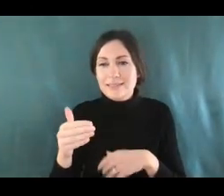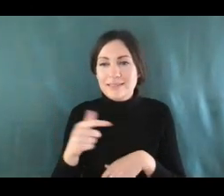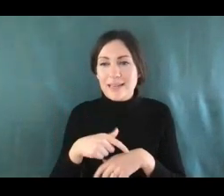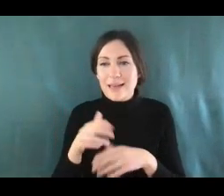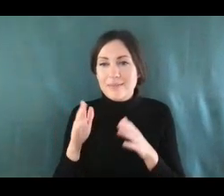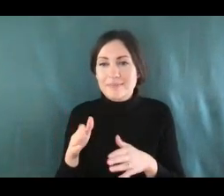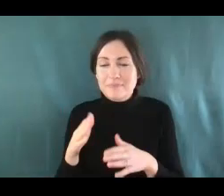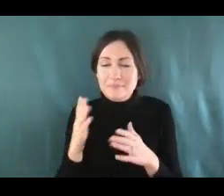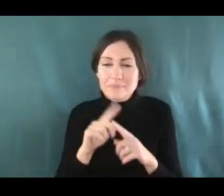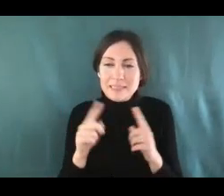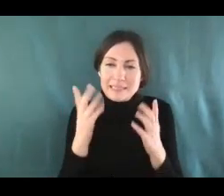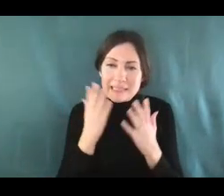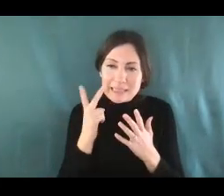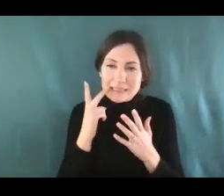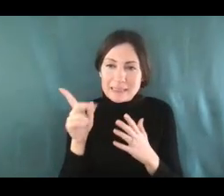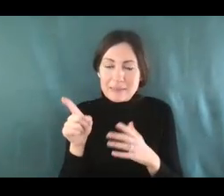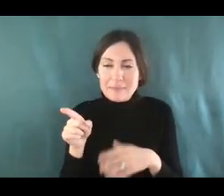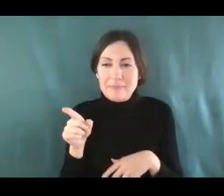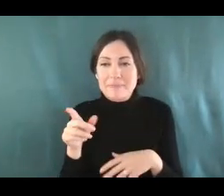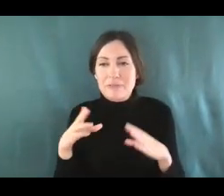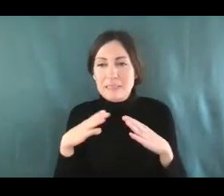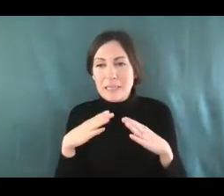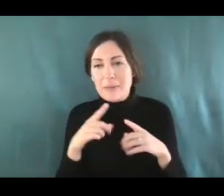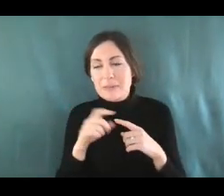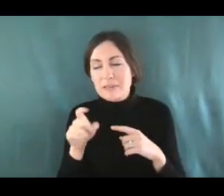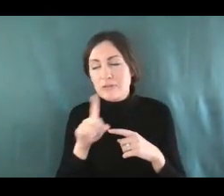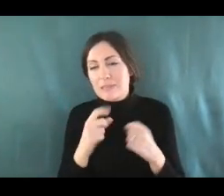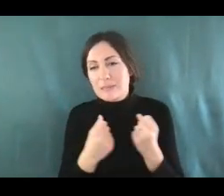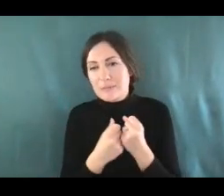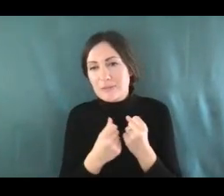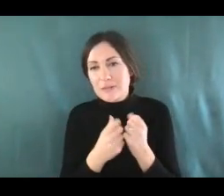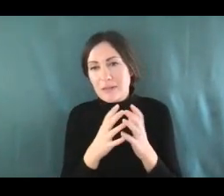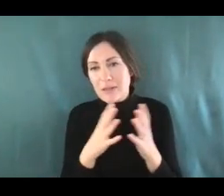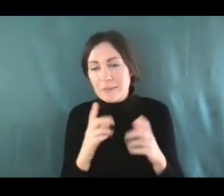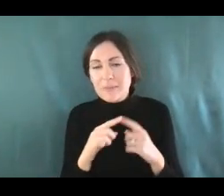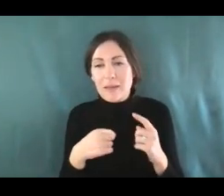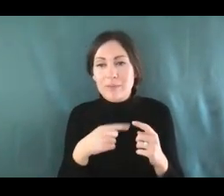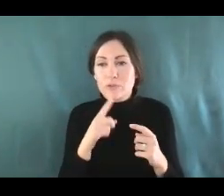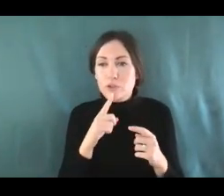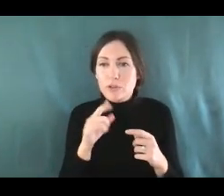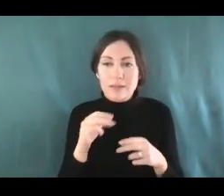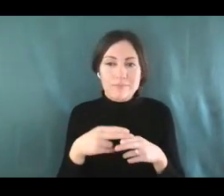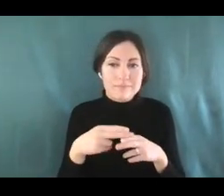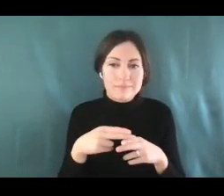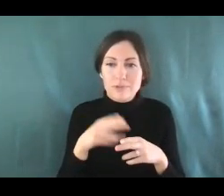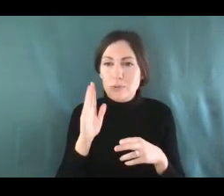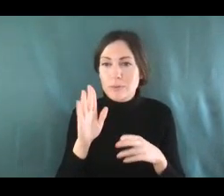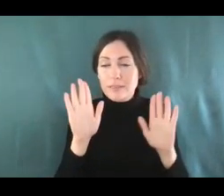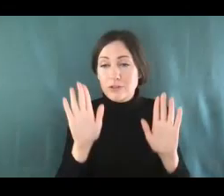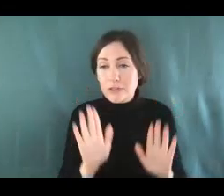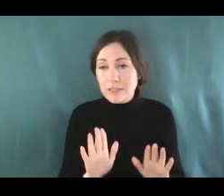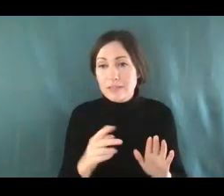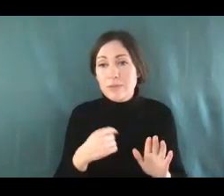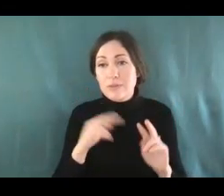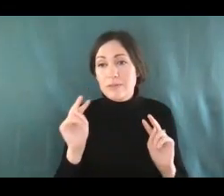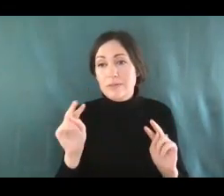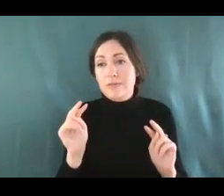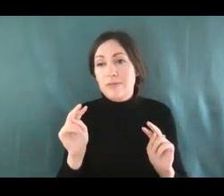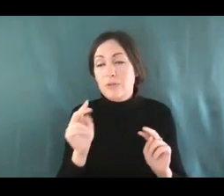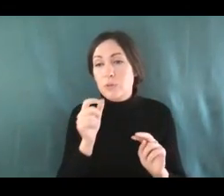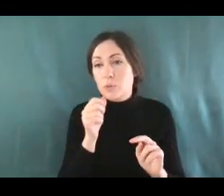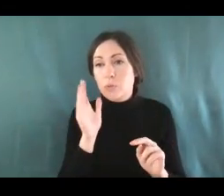go because he's been so supportive. But I'm sure the interim is going to be great, and looking forward to who will fill that